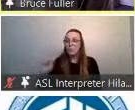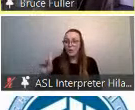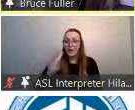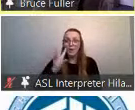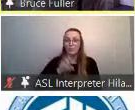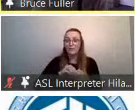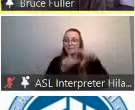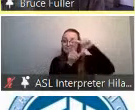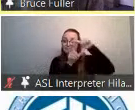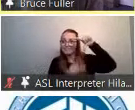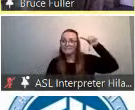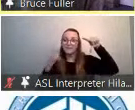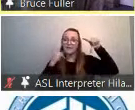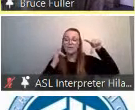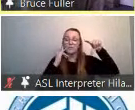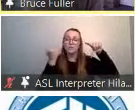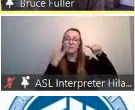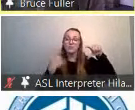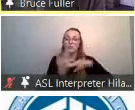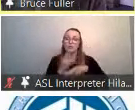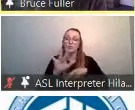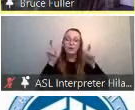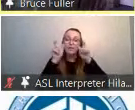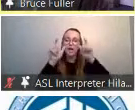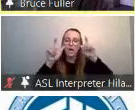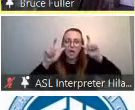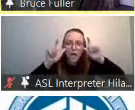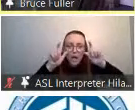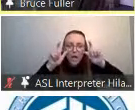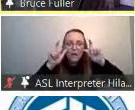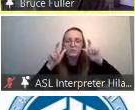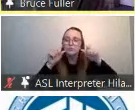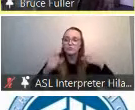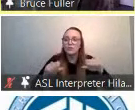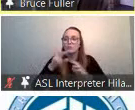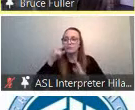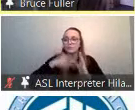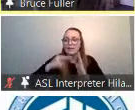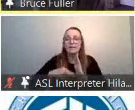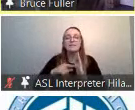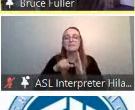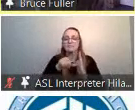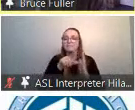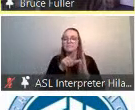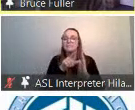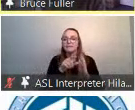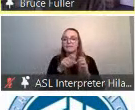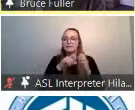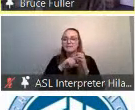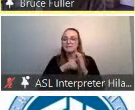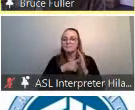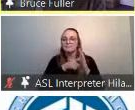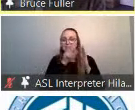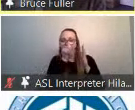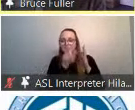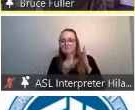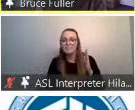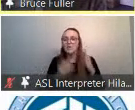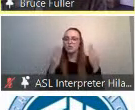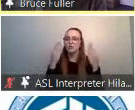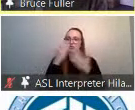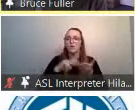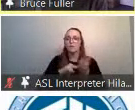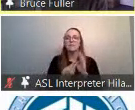If you put your glasses on and try to read this legend, it'll simply tell you that the darker areas are higher concentrations of 3